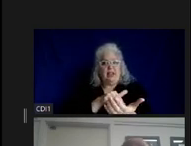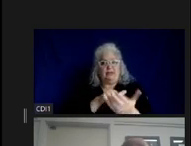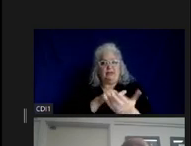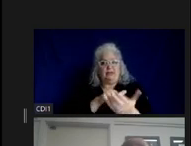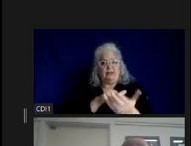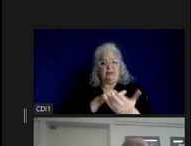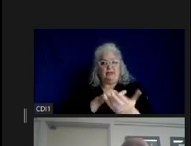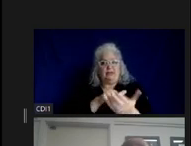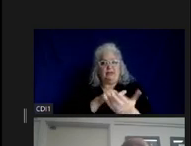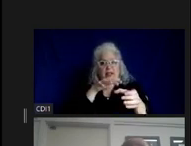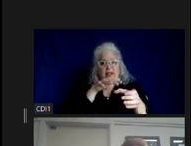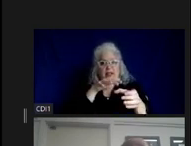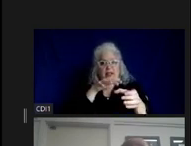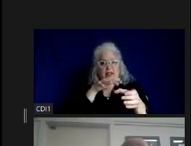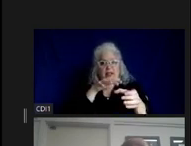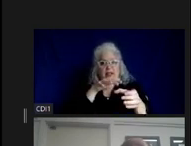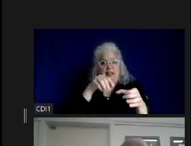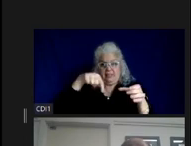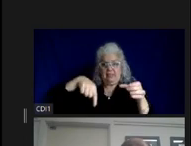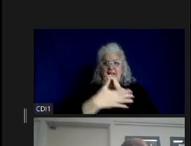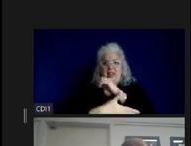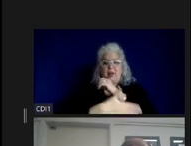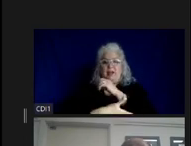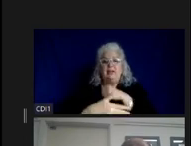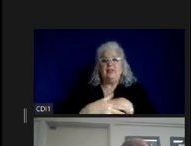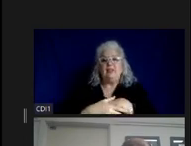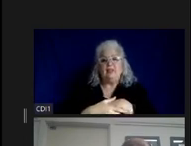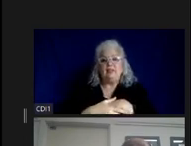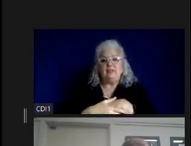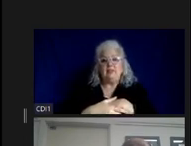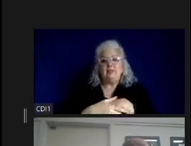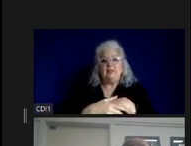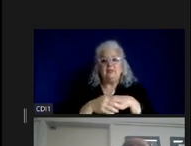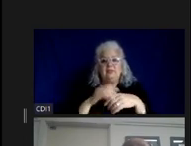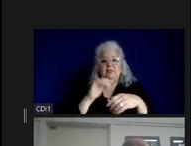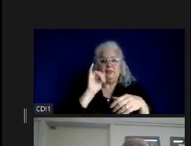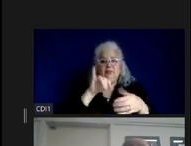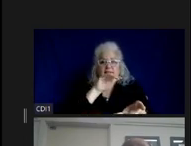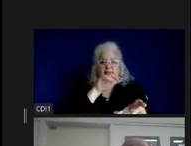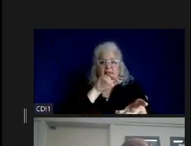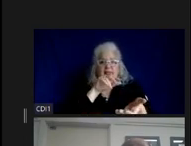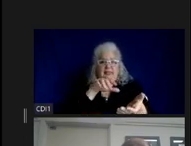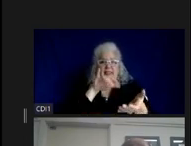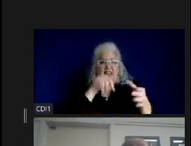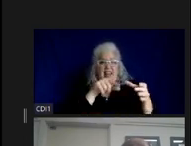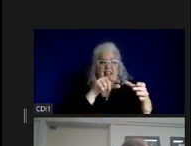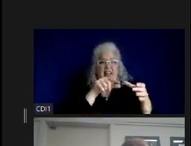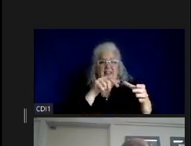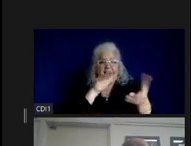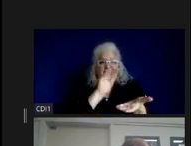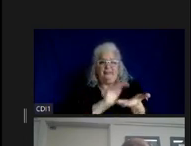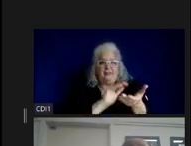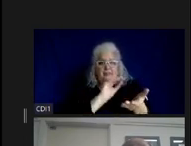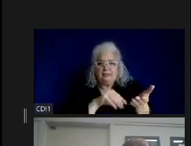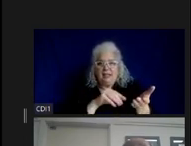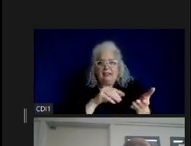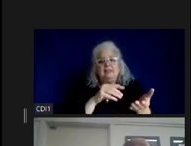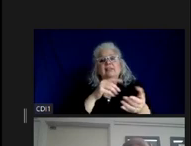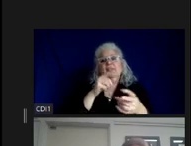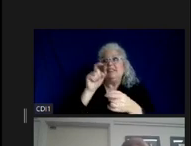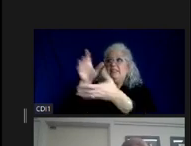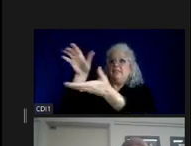it's going to take time because again, we're only getting this 3,000 to 5,000 doses per week. But we're working as quickly as we can. Next